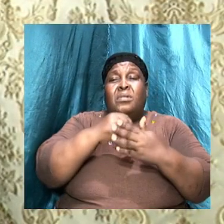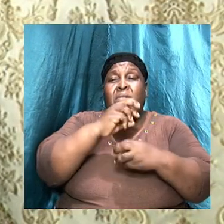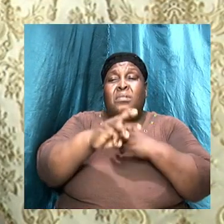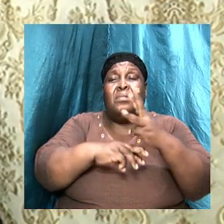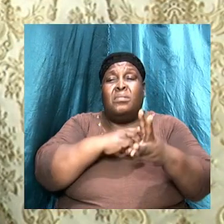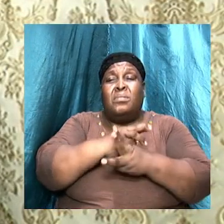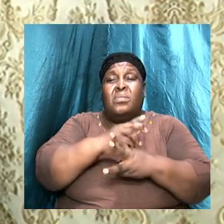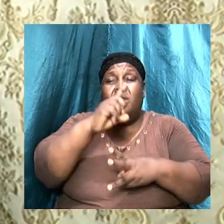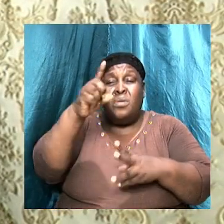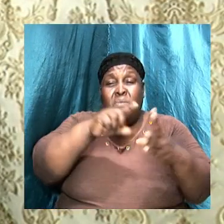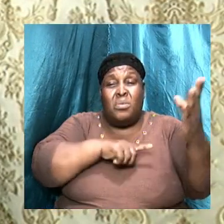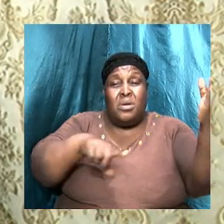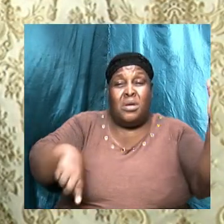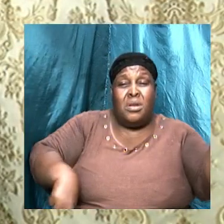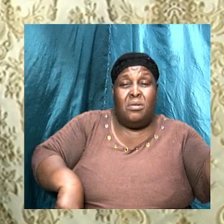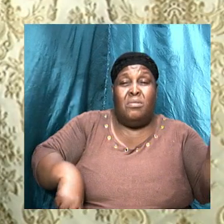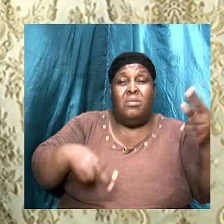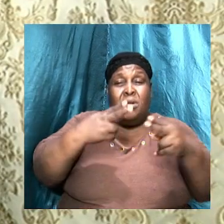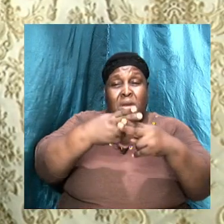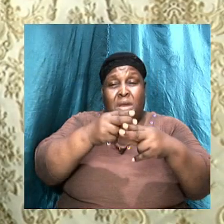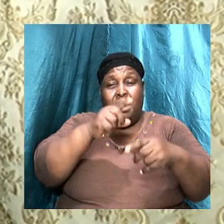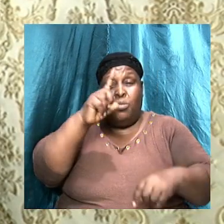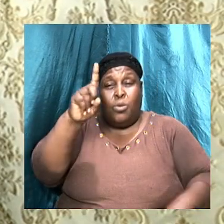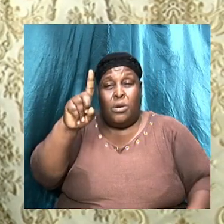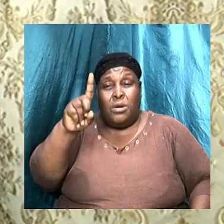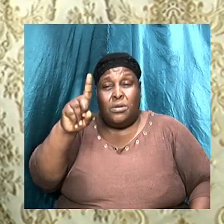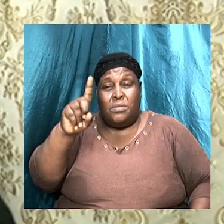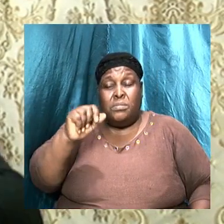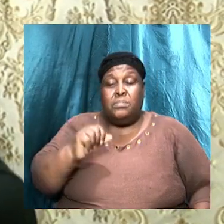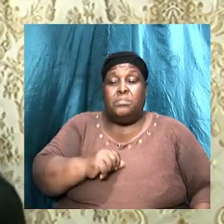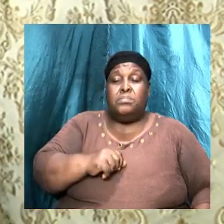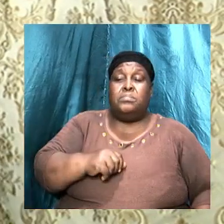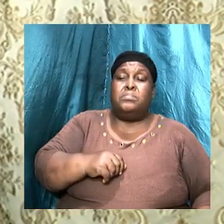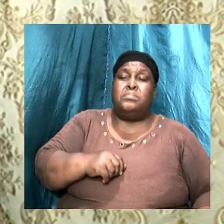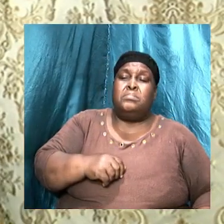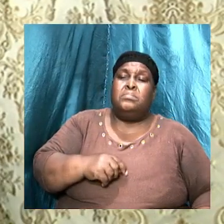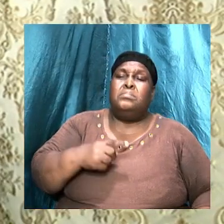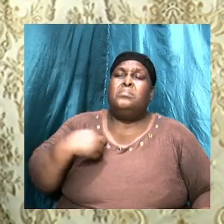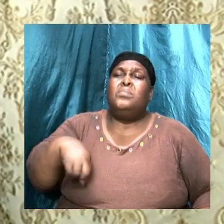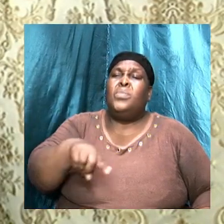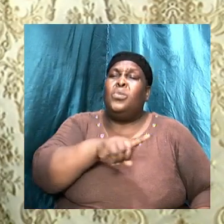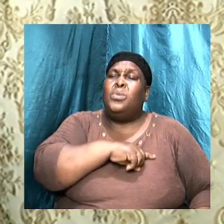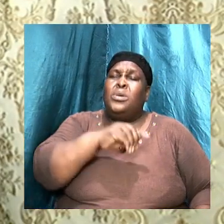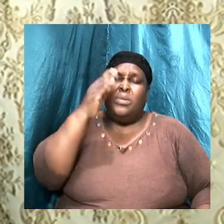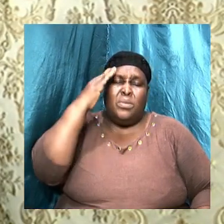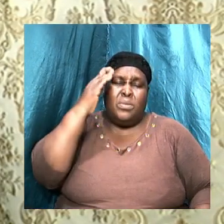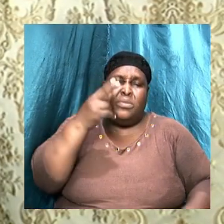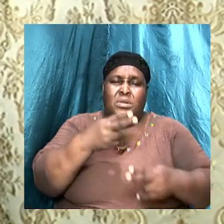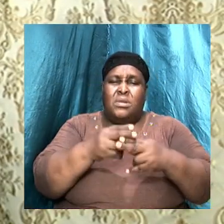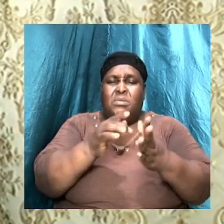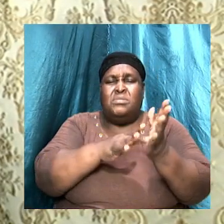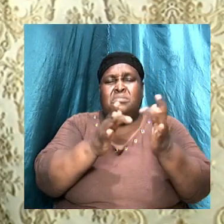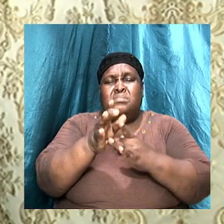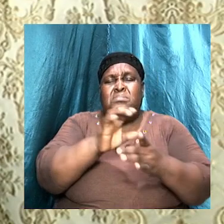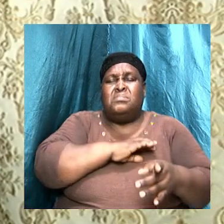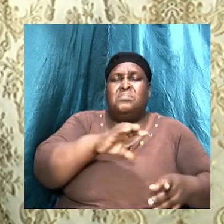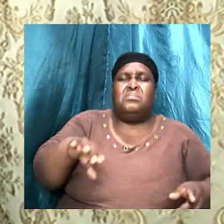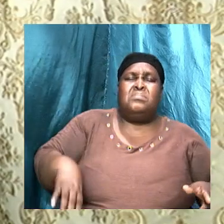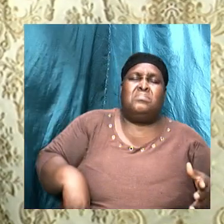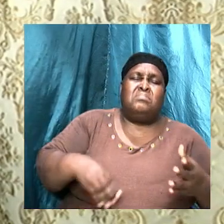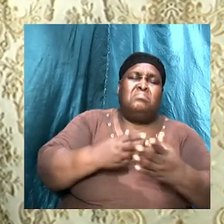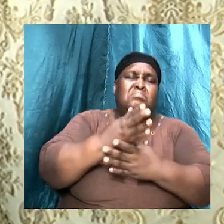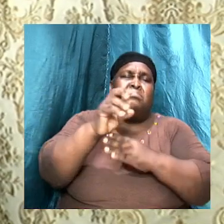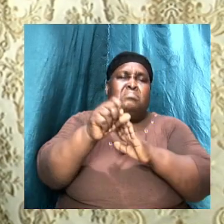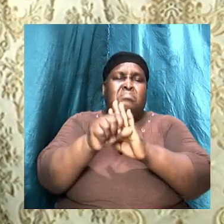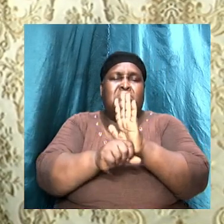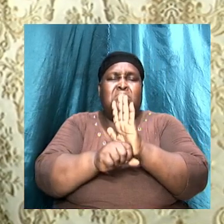one Lord, and his name one. Amen. So we know the name of Jesus Christ. Throughout the scriptures,